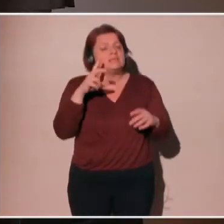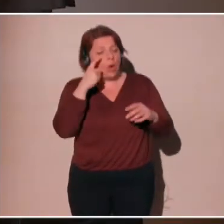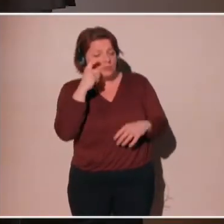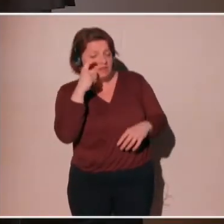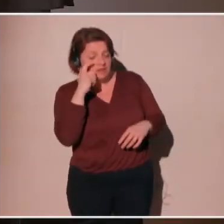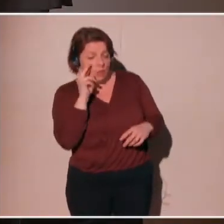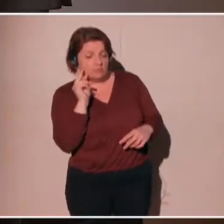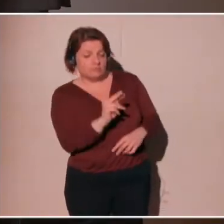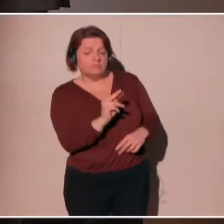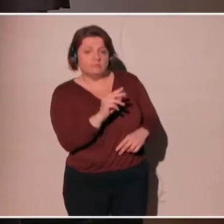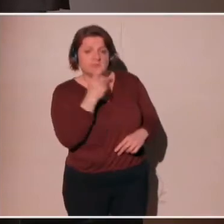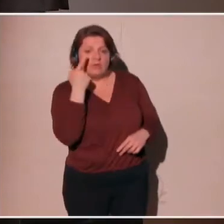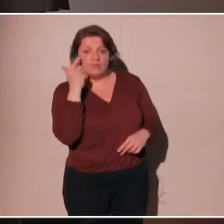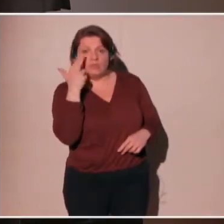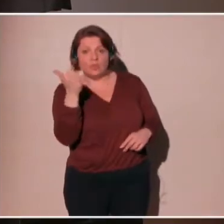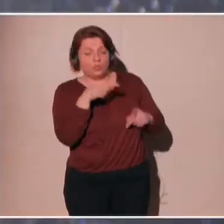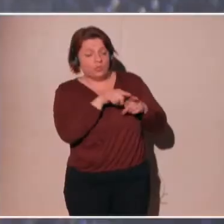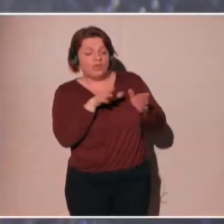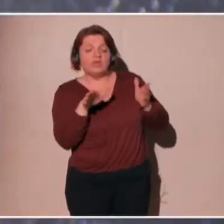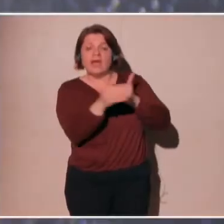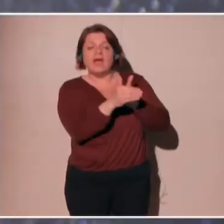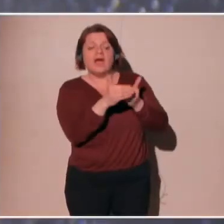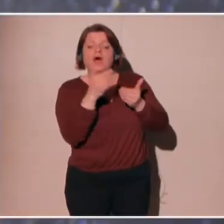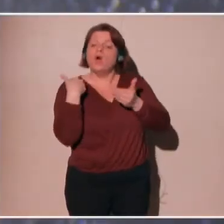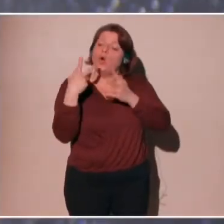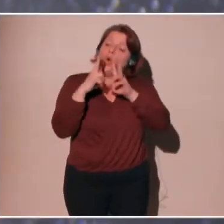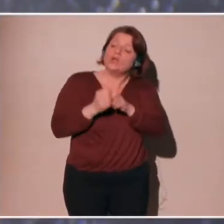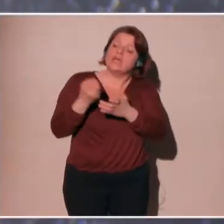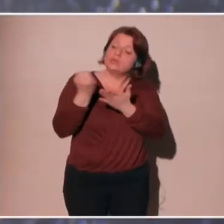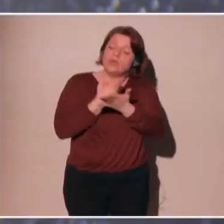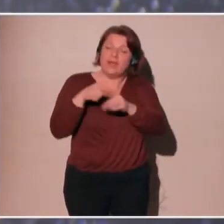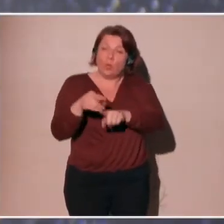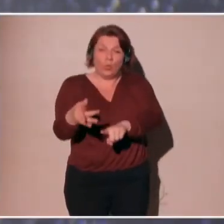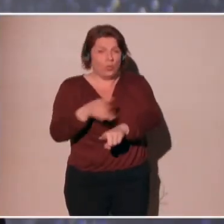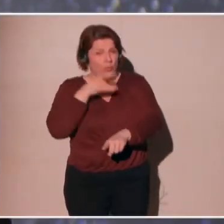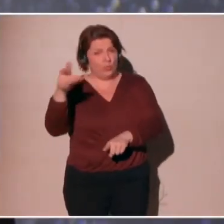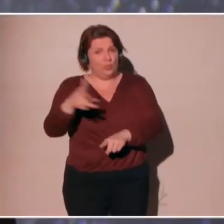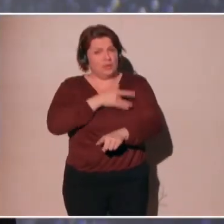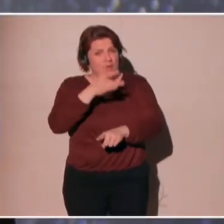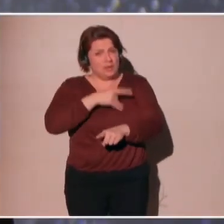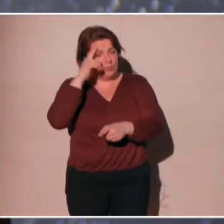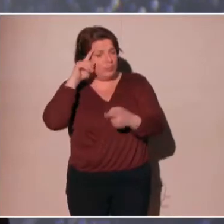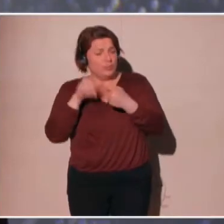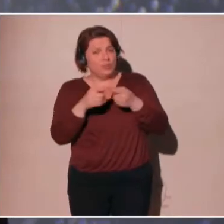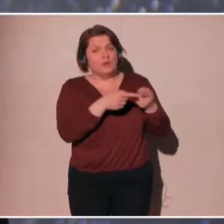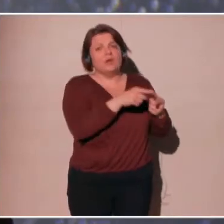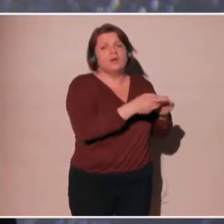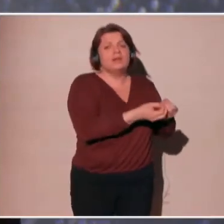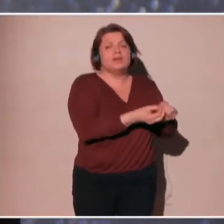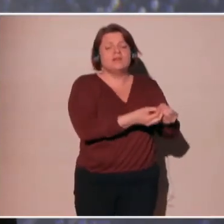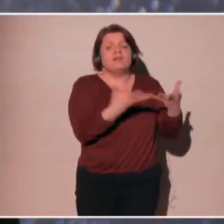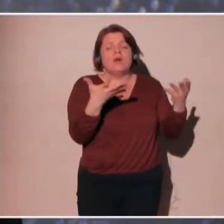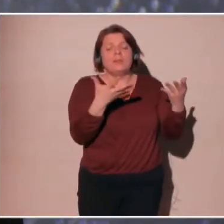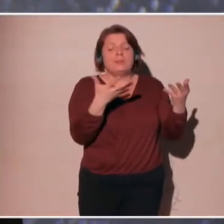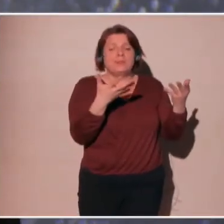Higgs boson, and we know that data coming from research activities were